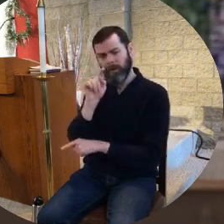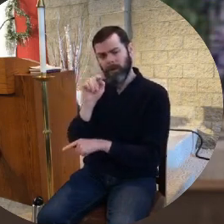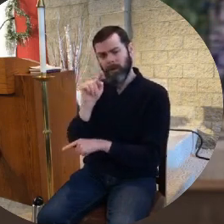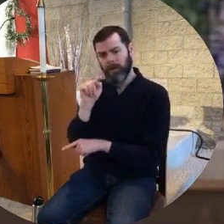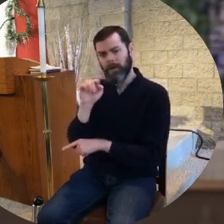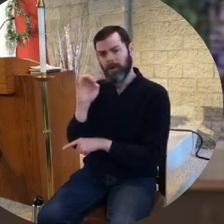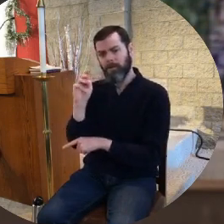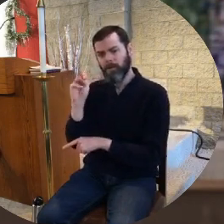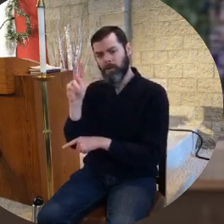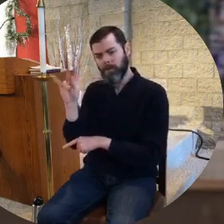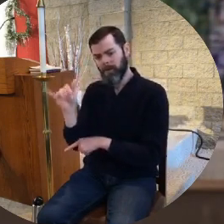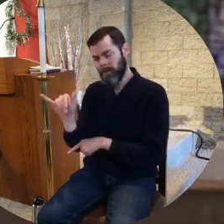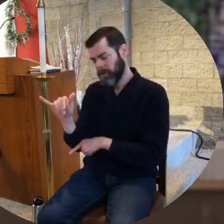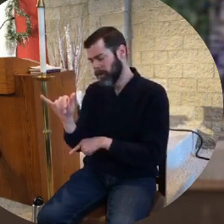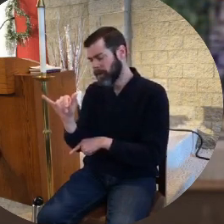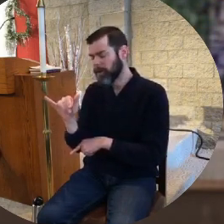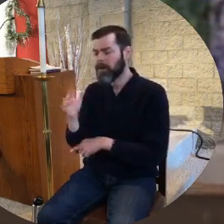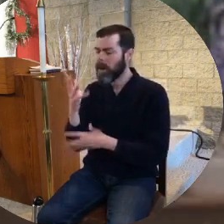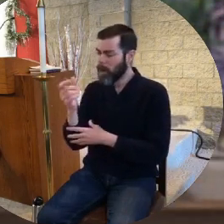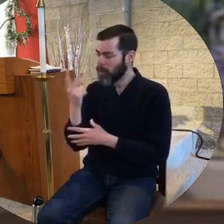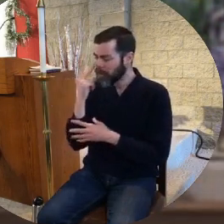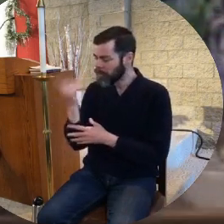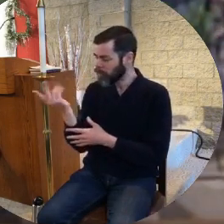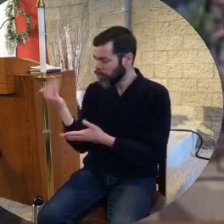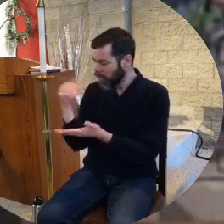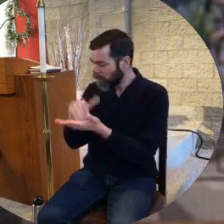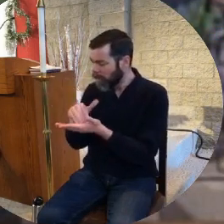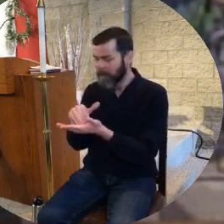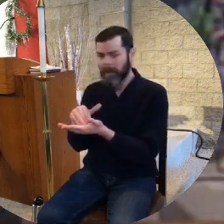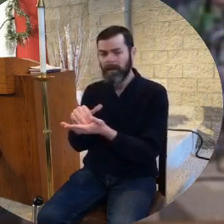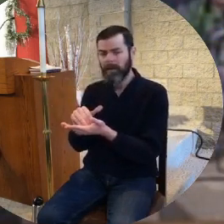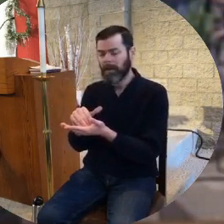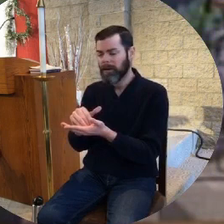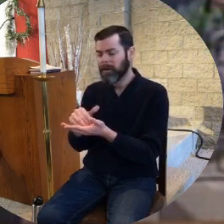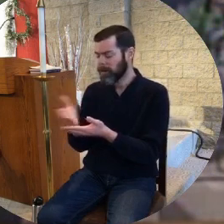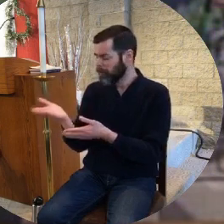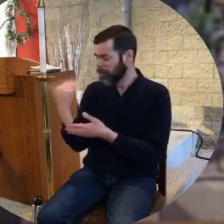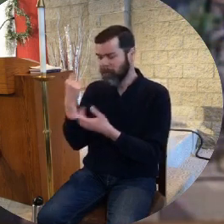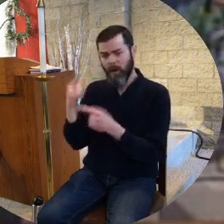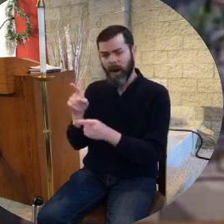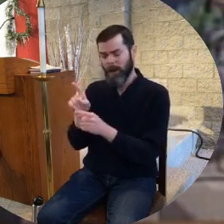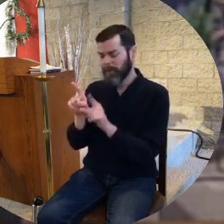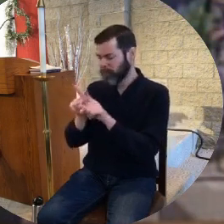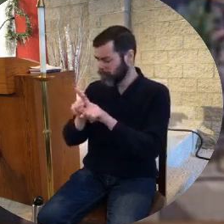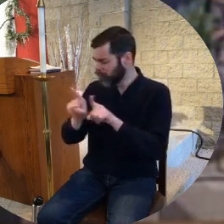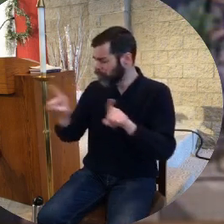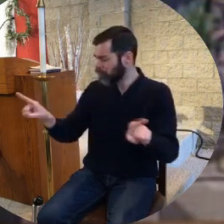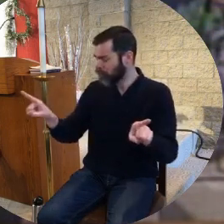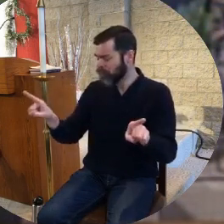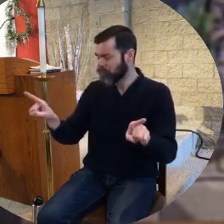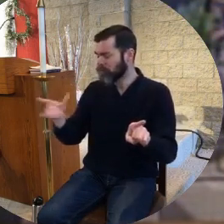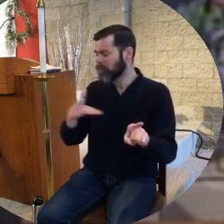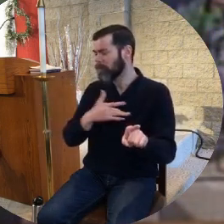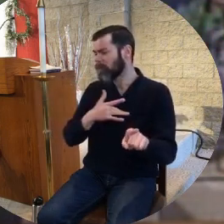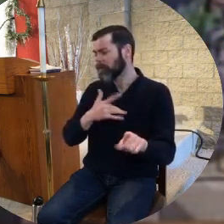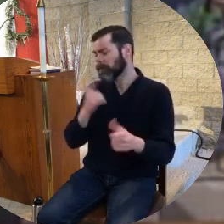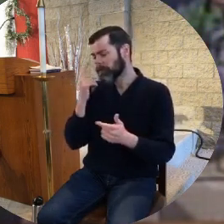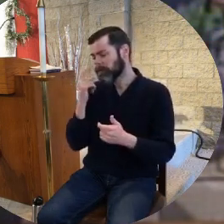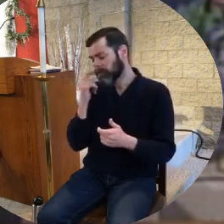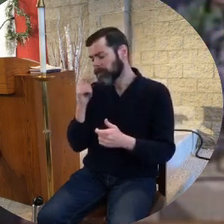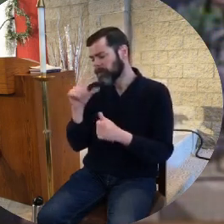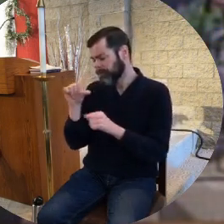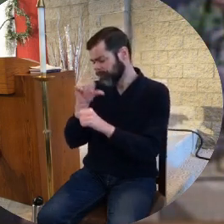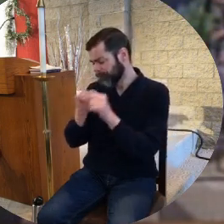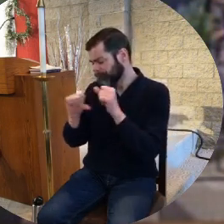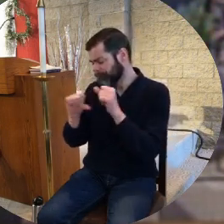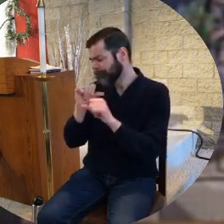for I remember your tears as we parted, and I will be filled with joy when we are together again.